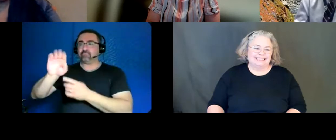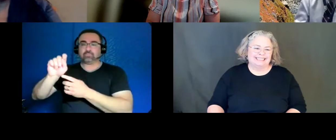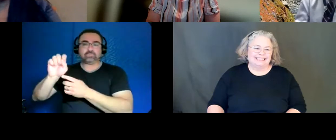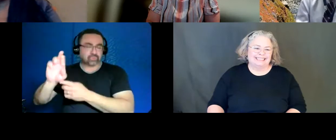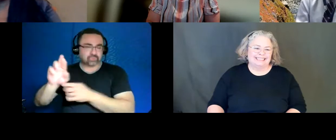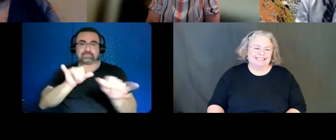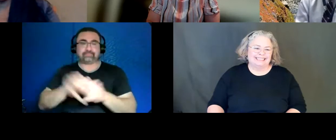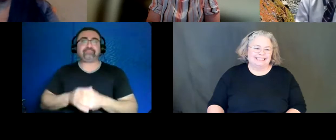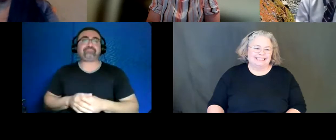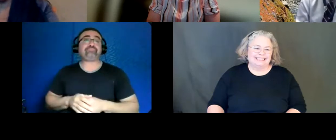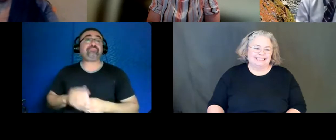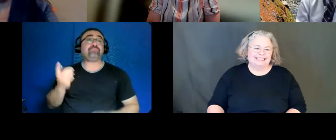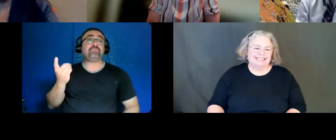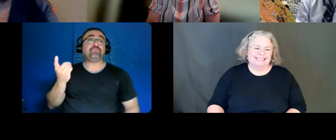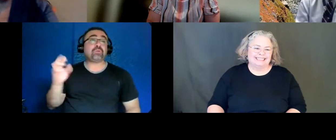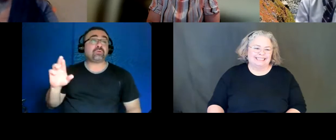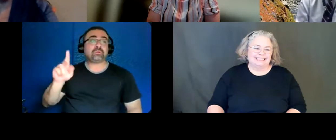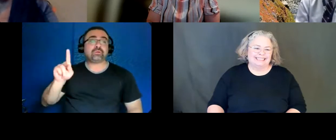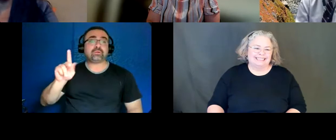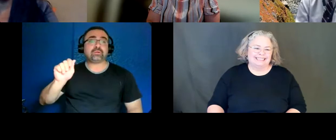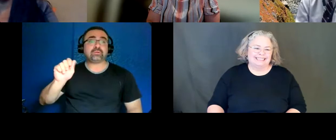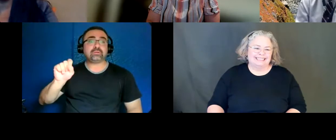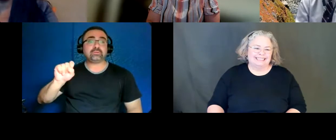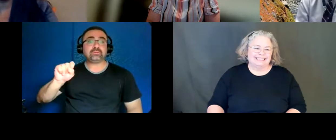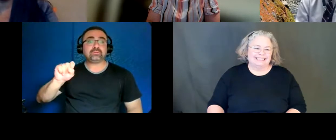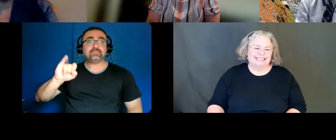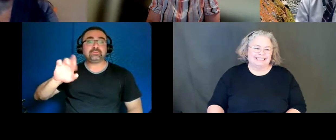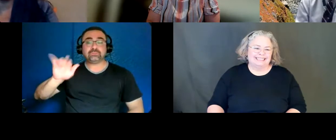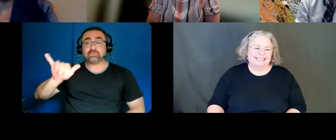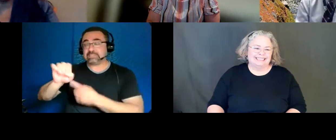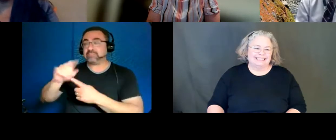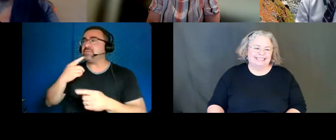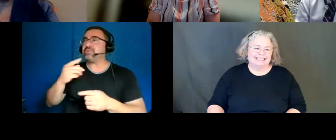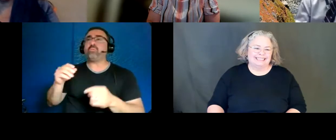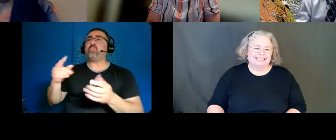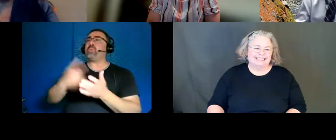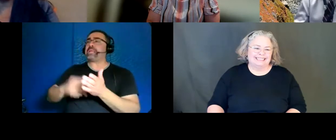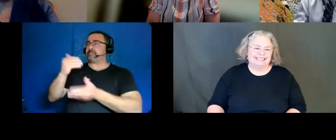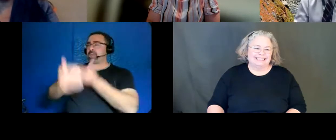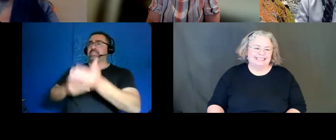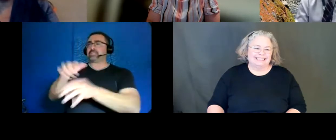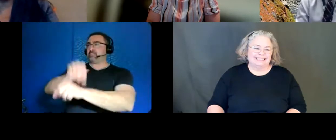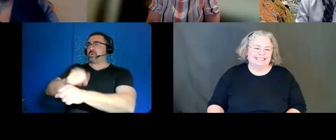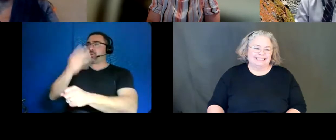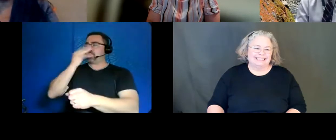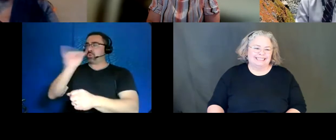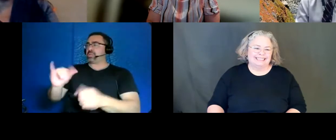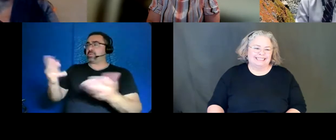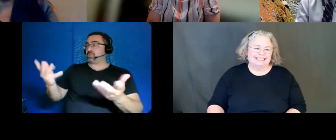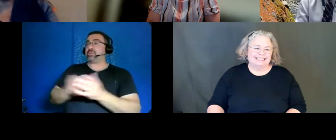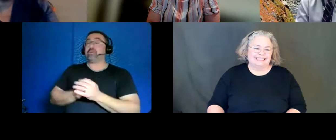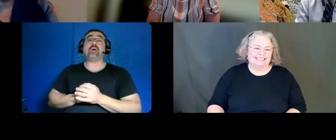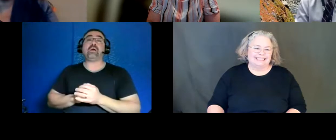And I just wanted to add to that, because the question was also, what will the process be? So right now, the